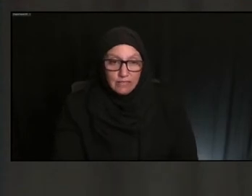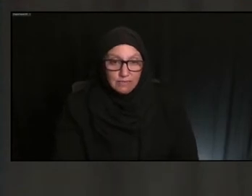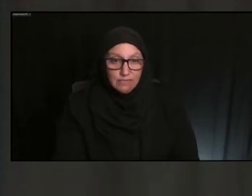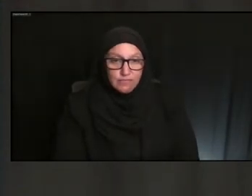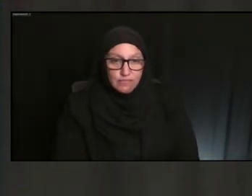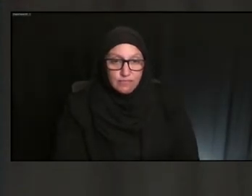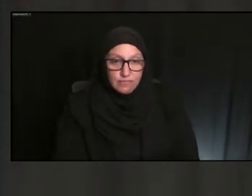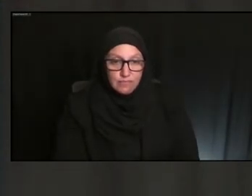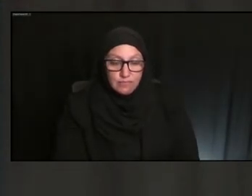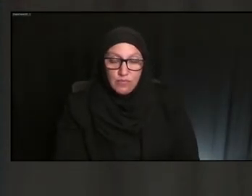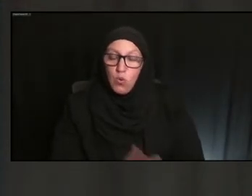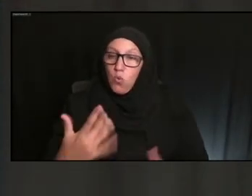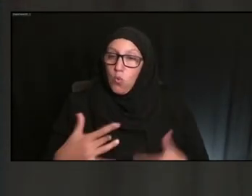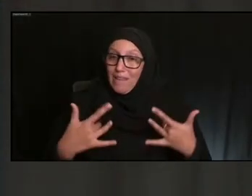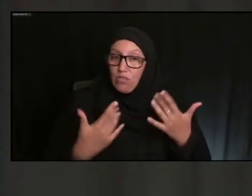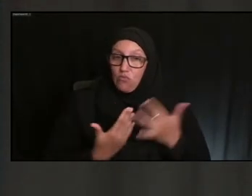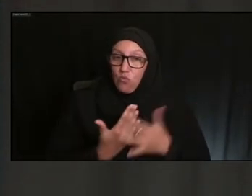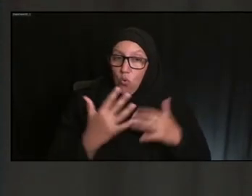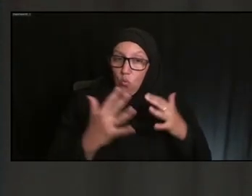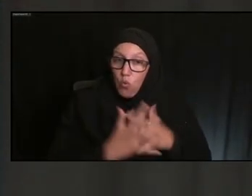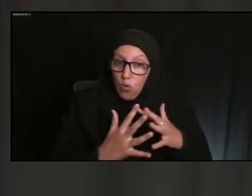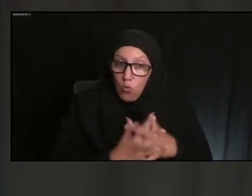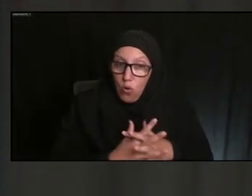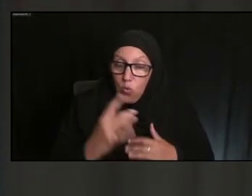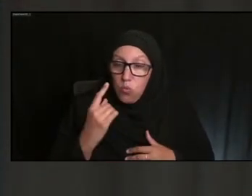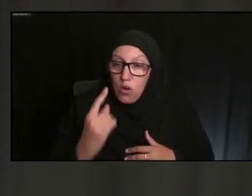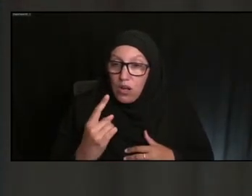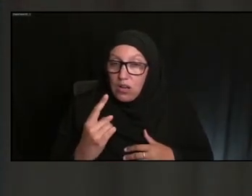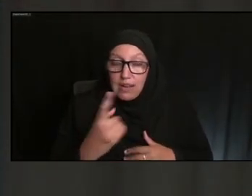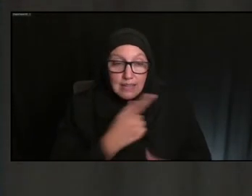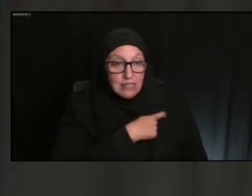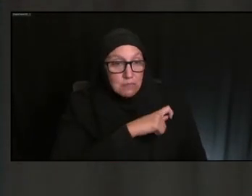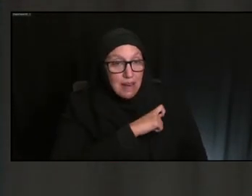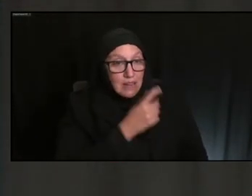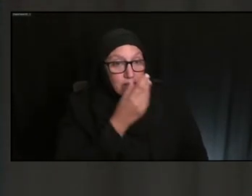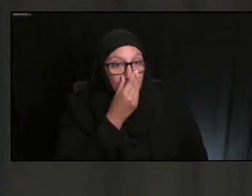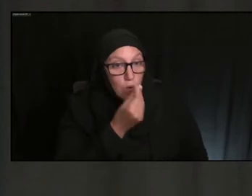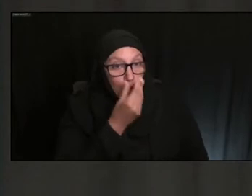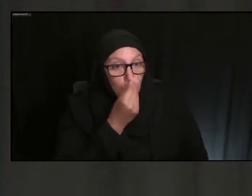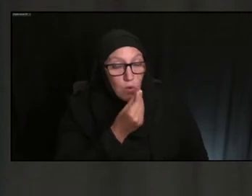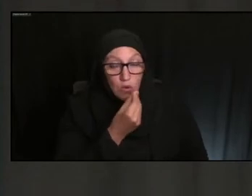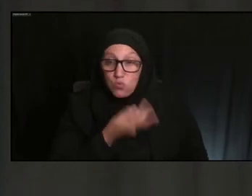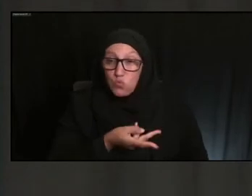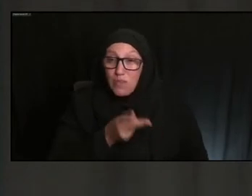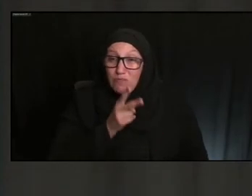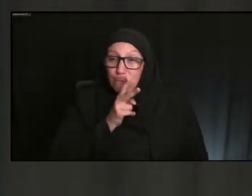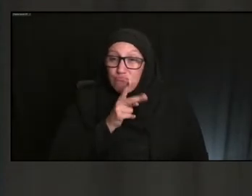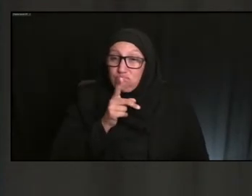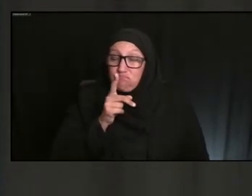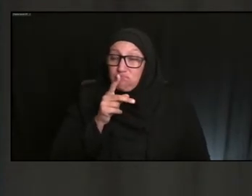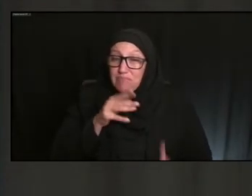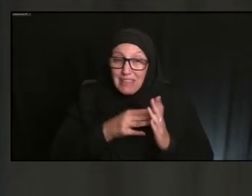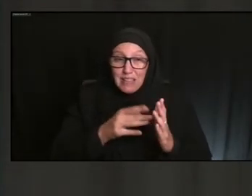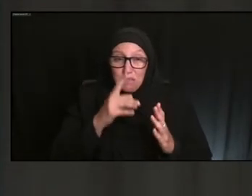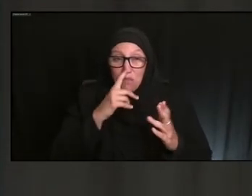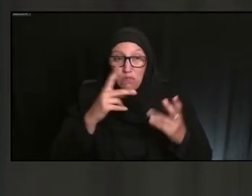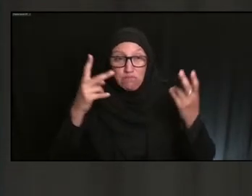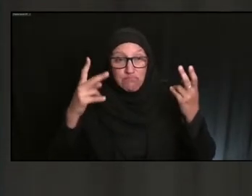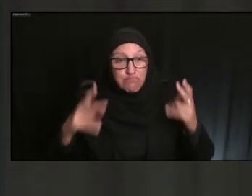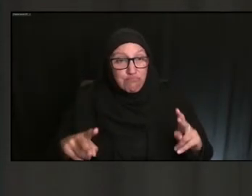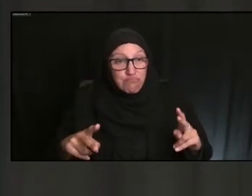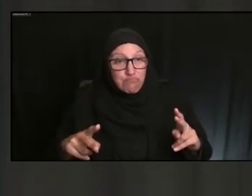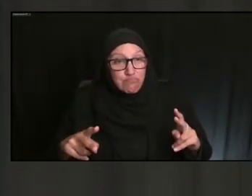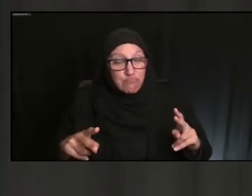during World War One, those that lived during the Spanish flu that killed 200 million people, not child's play like this